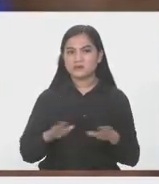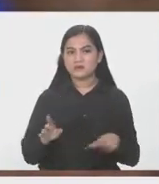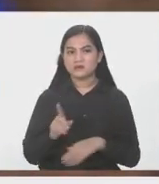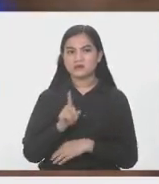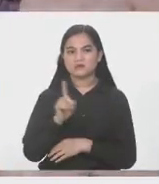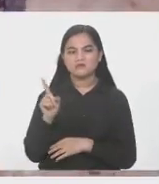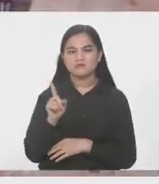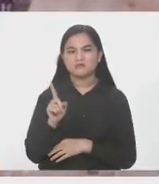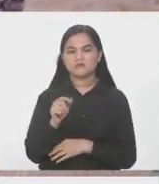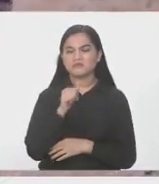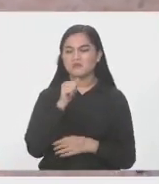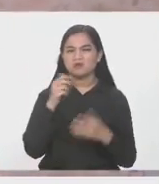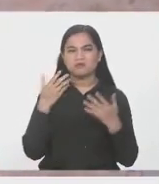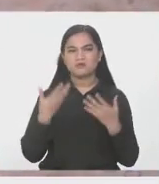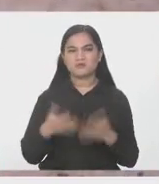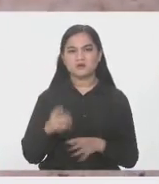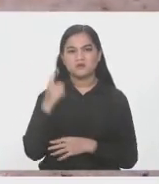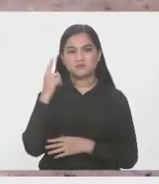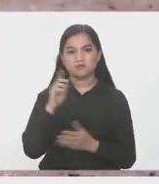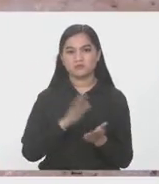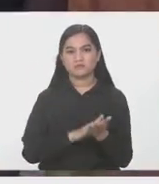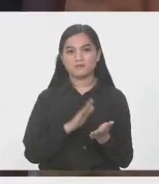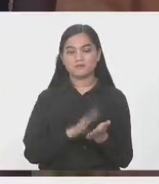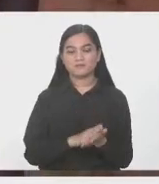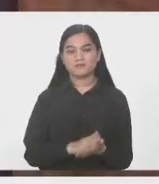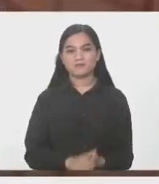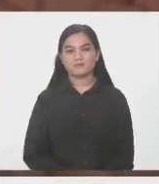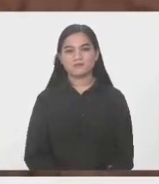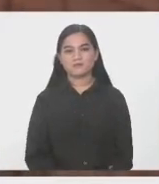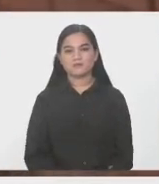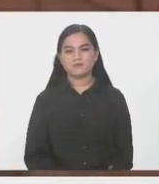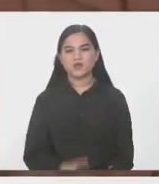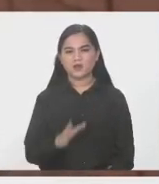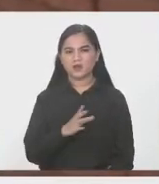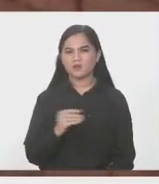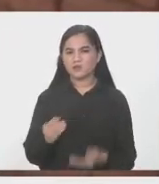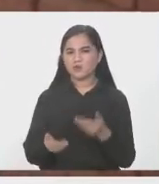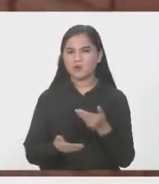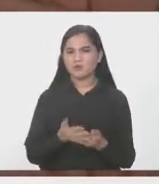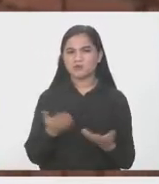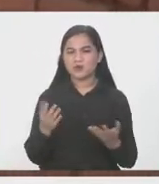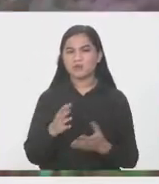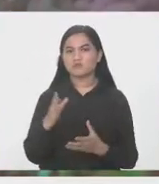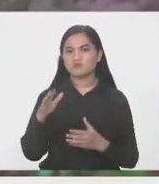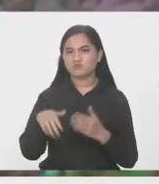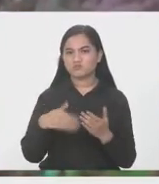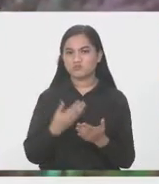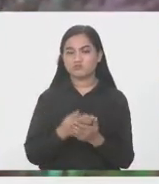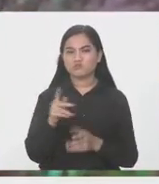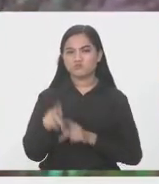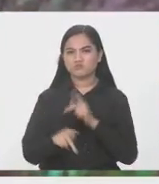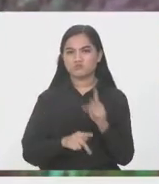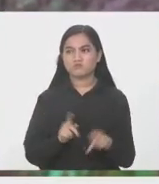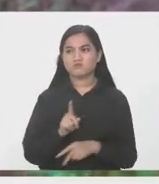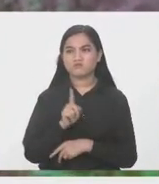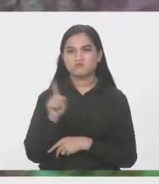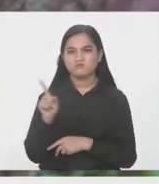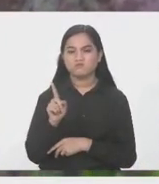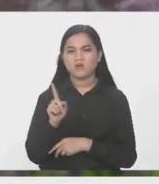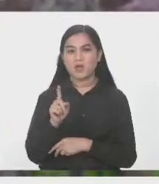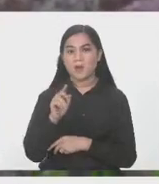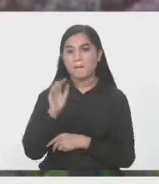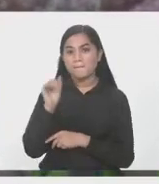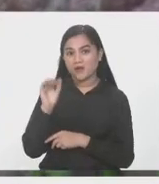do not finish primary school. And almost half of the total population in Uganda is under the age of